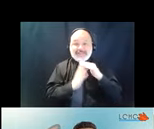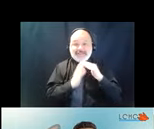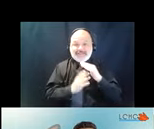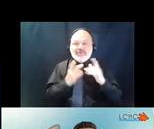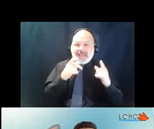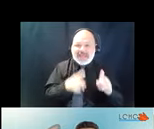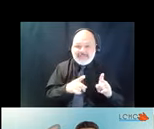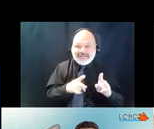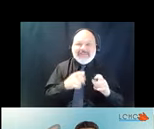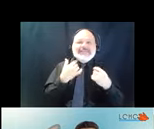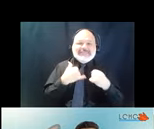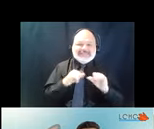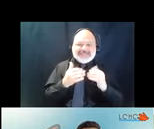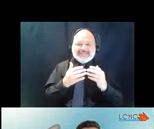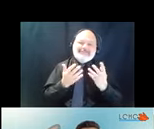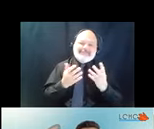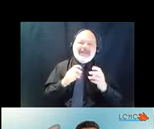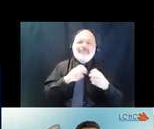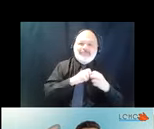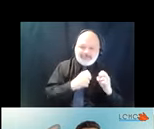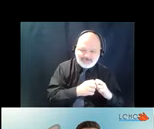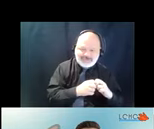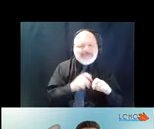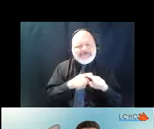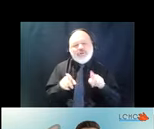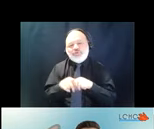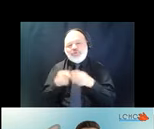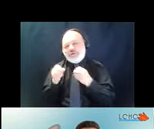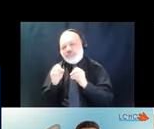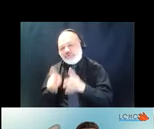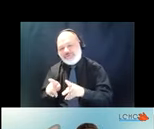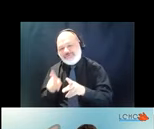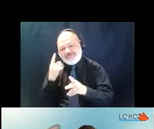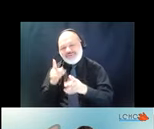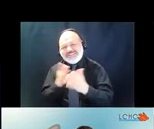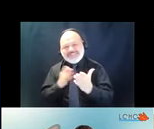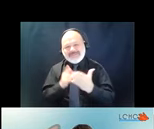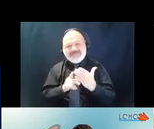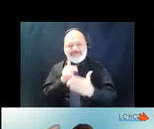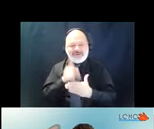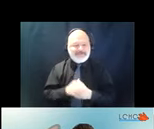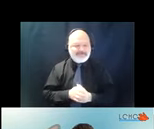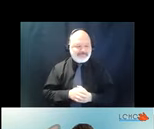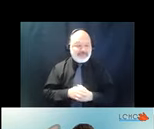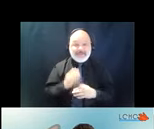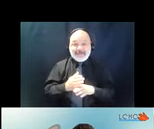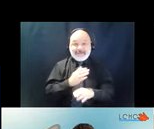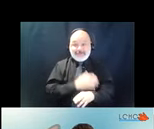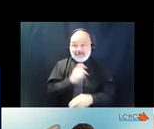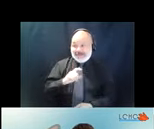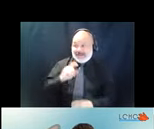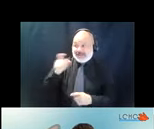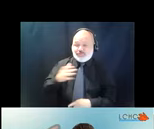continues to be a barrier and also an opportunity for our service delivery and programming. So next slide. And before I hand it over to